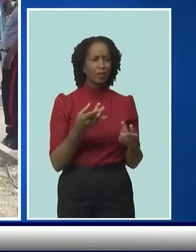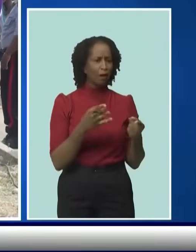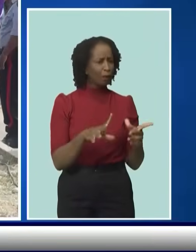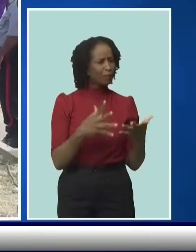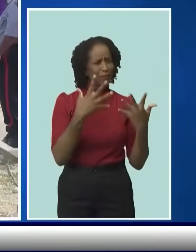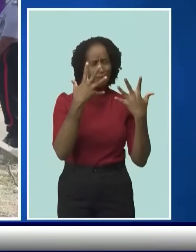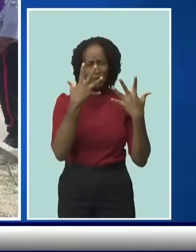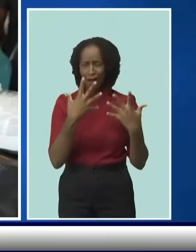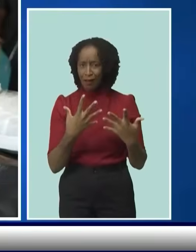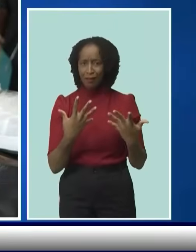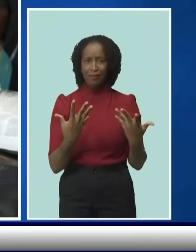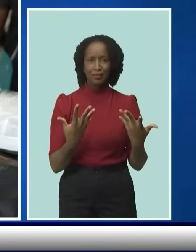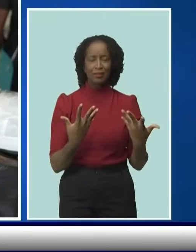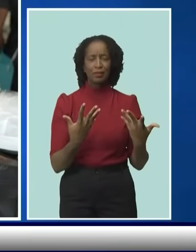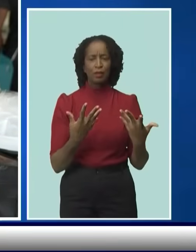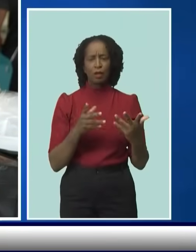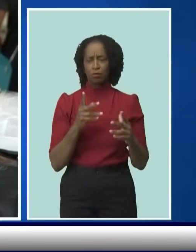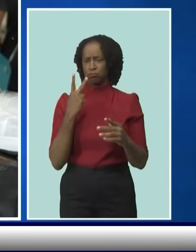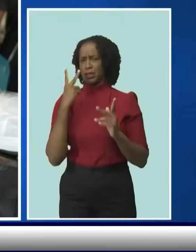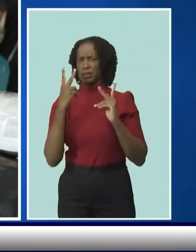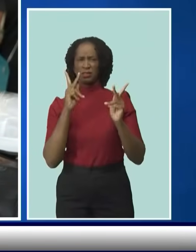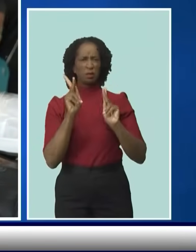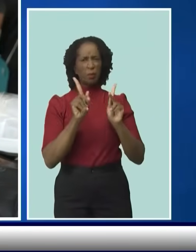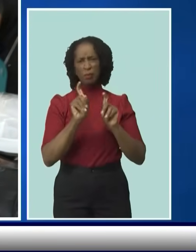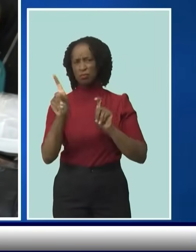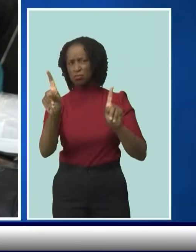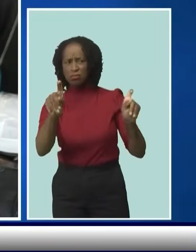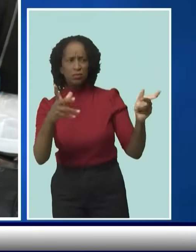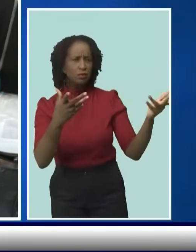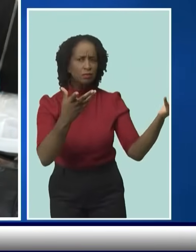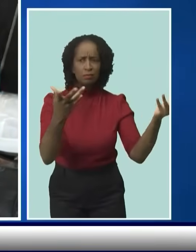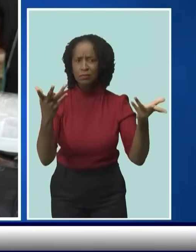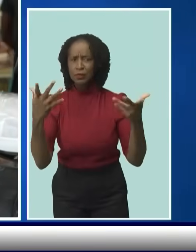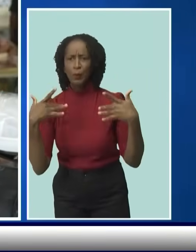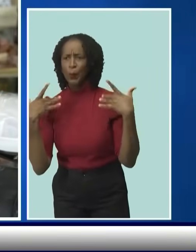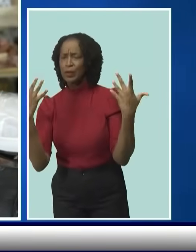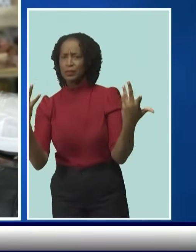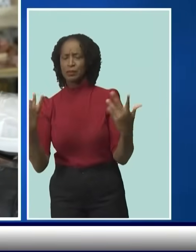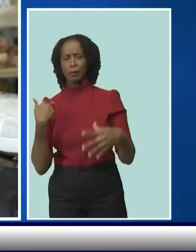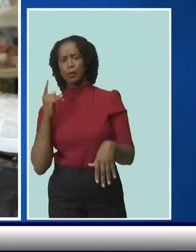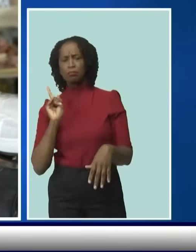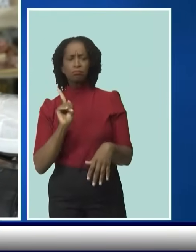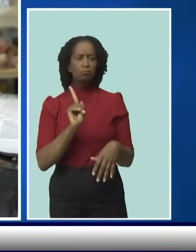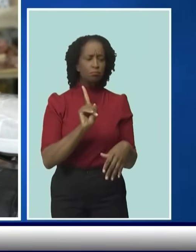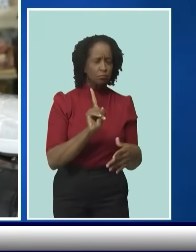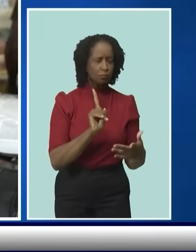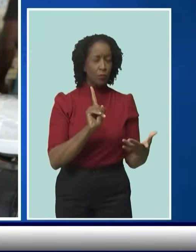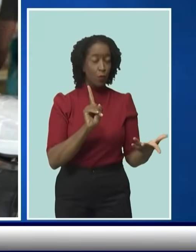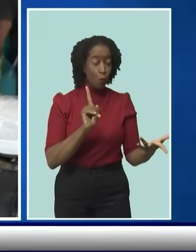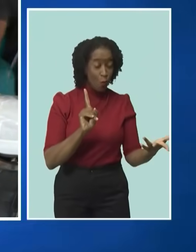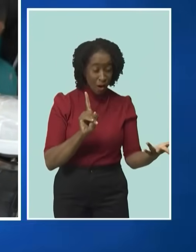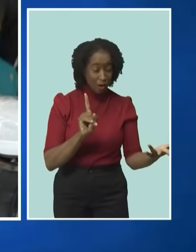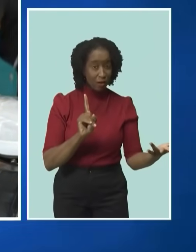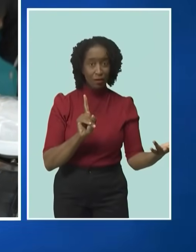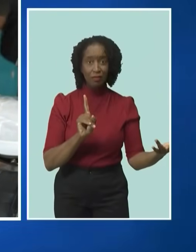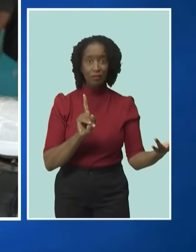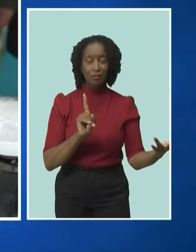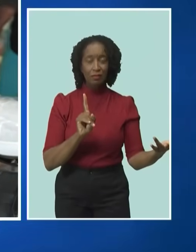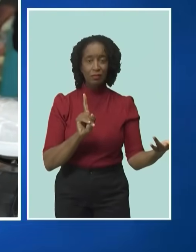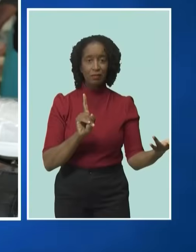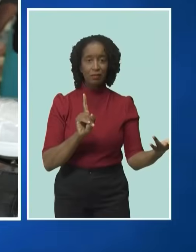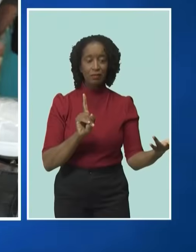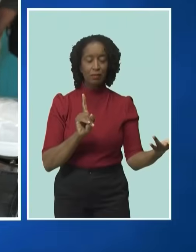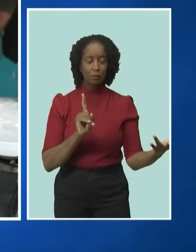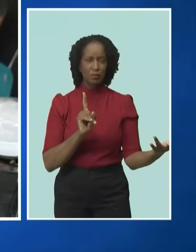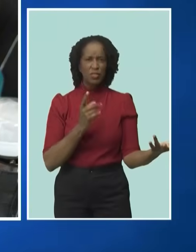this morning happened. I just saw people running and stuff like that. And when I came, I was so shocked to know that actually